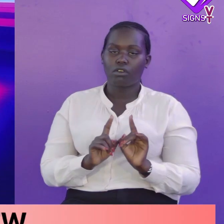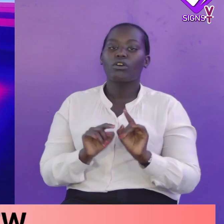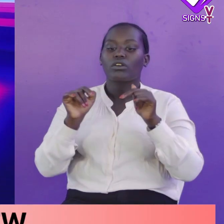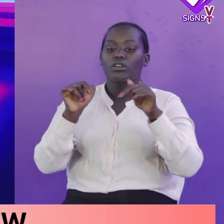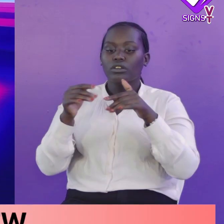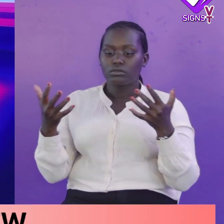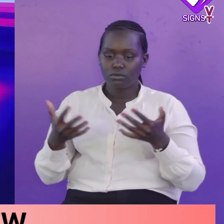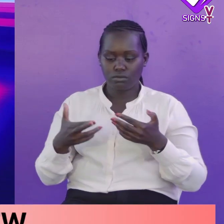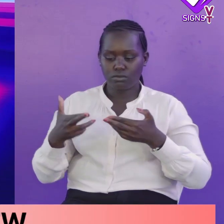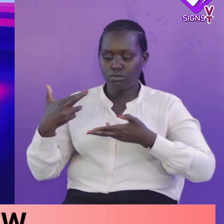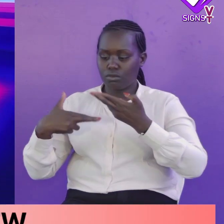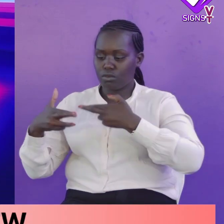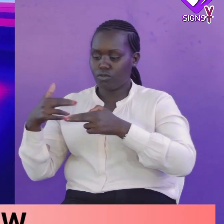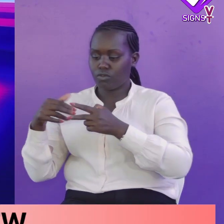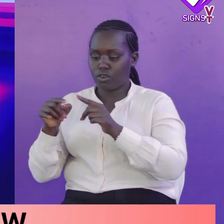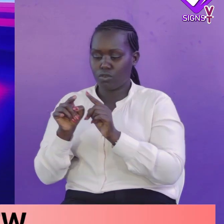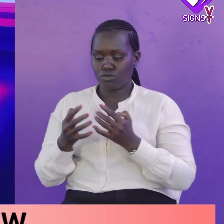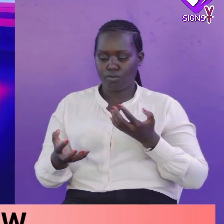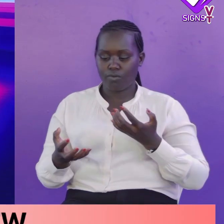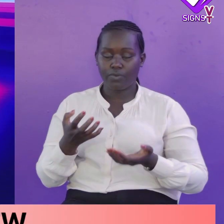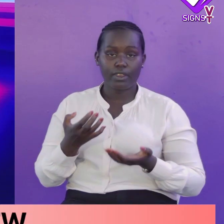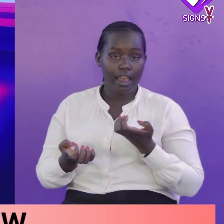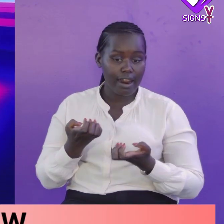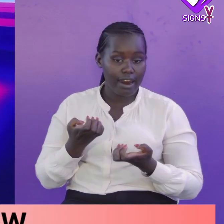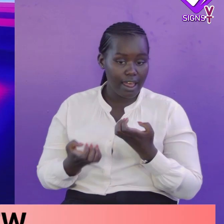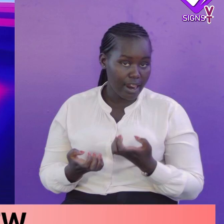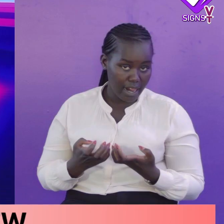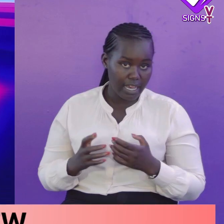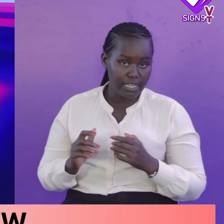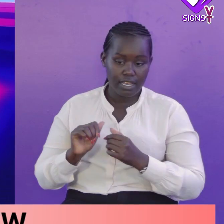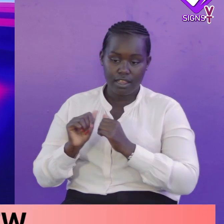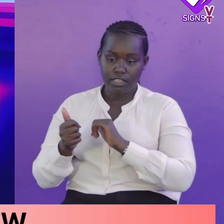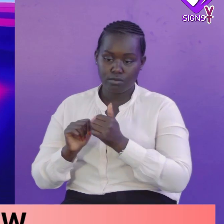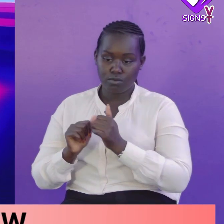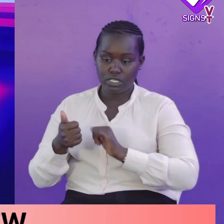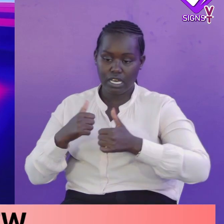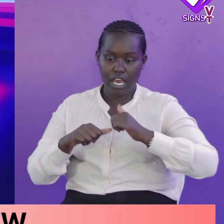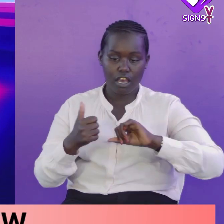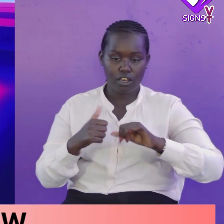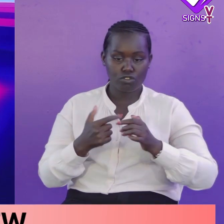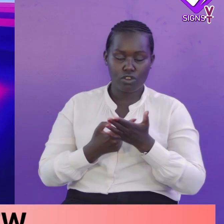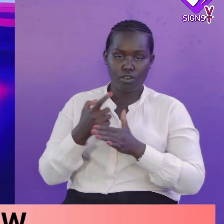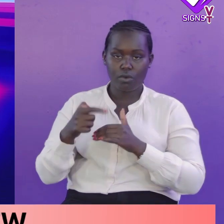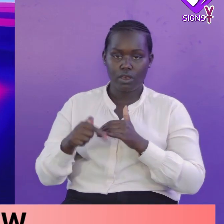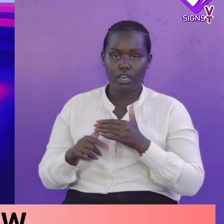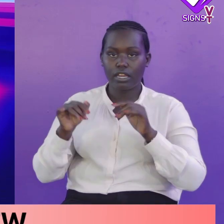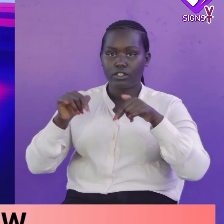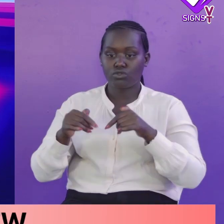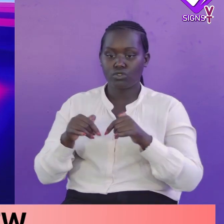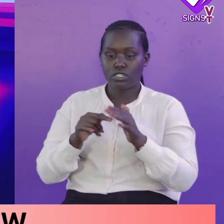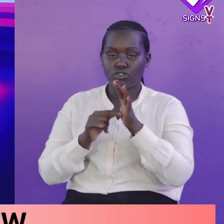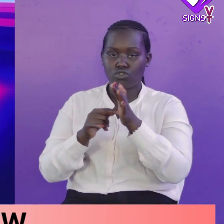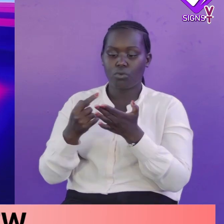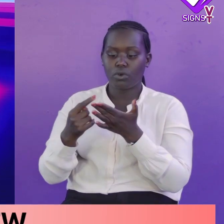where we review and analyze the sporting action over the weekend. And in today's show, we'll talk